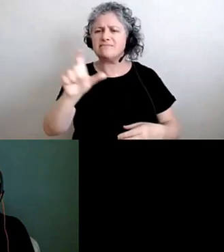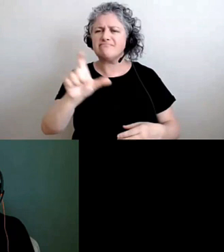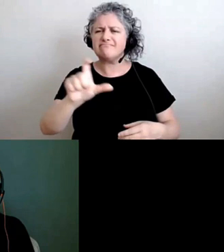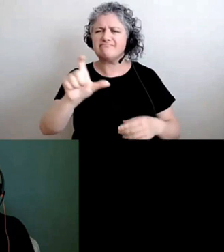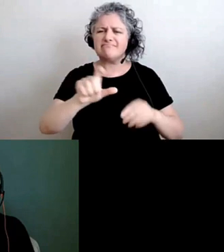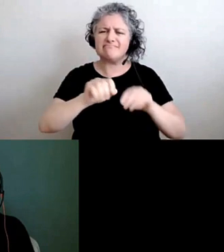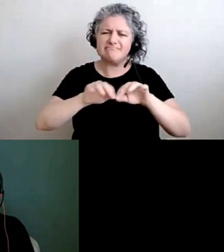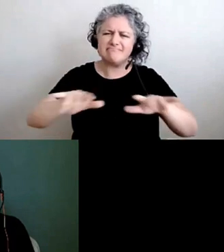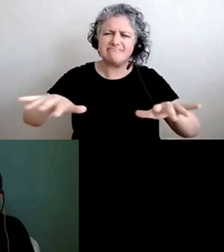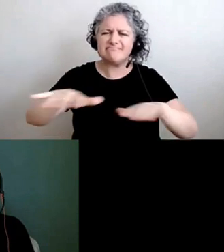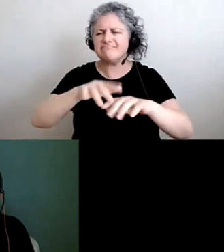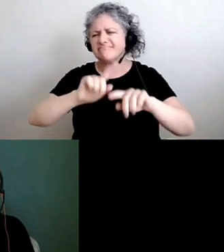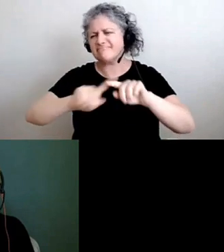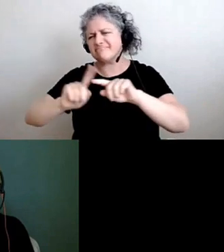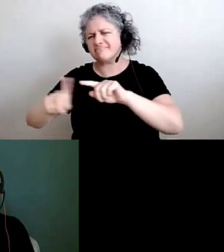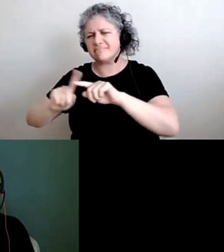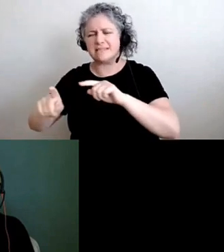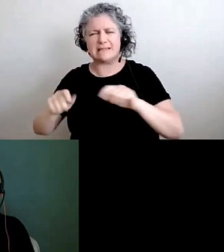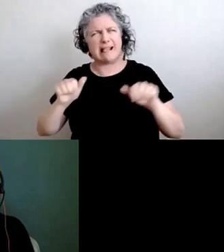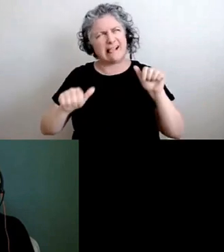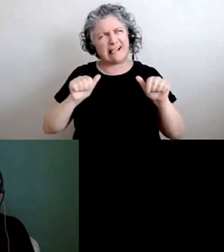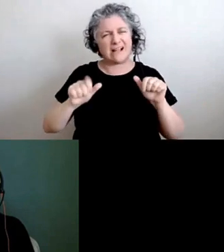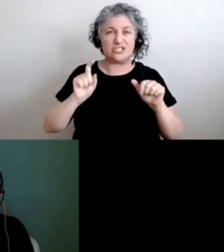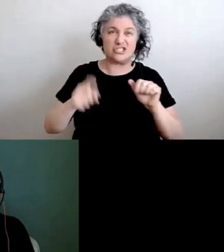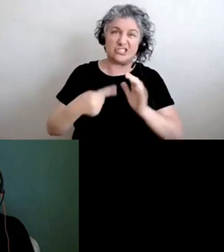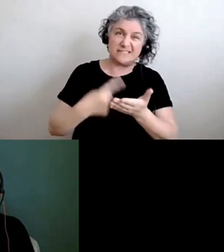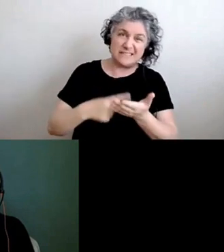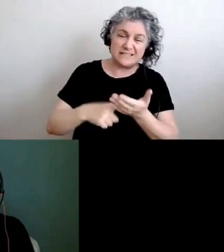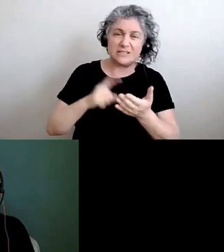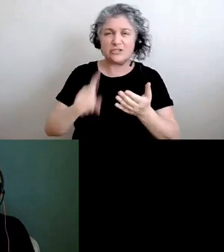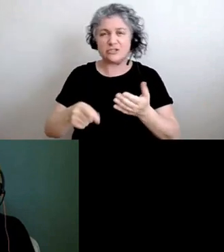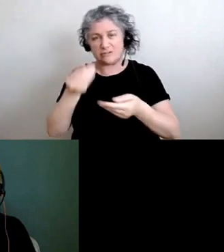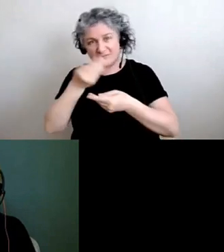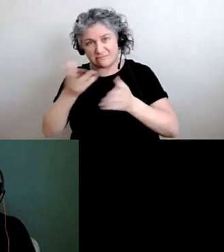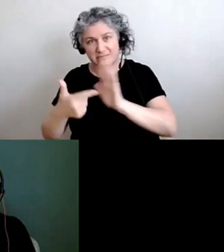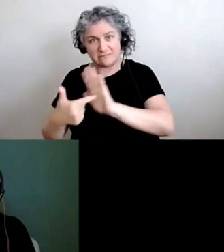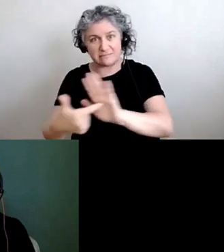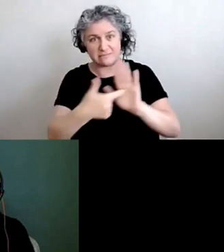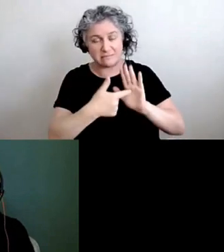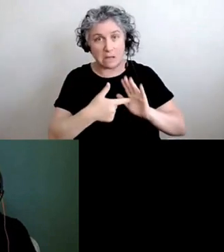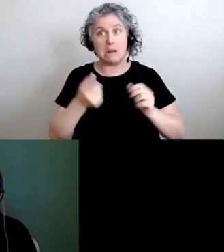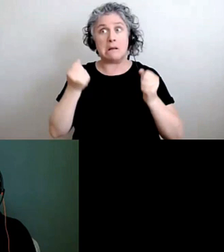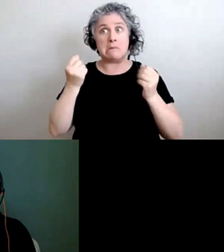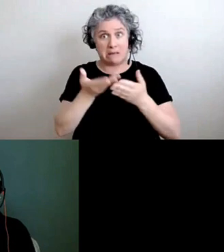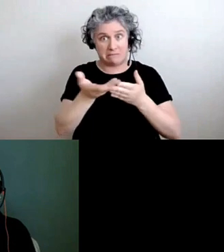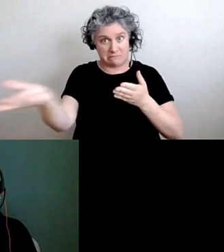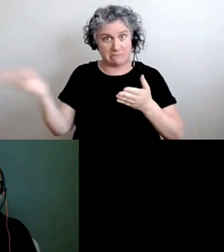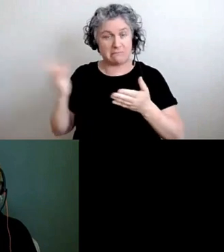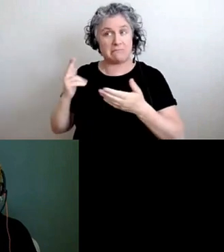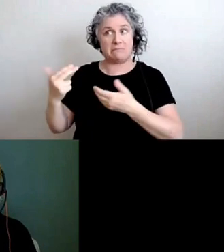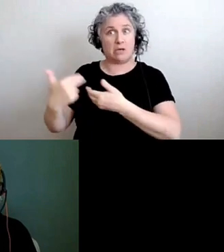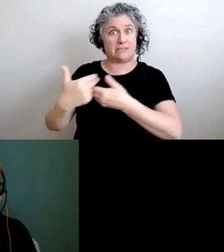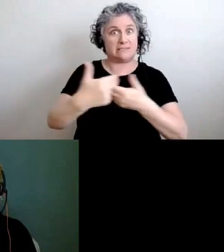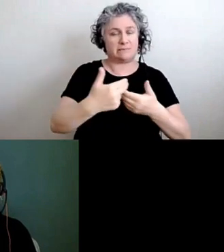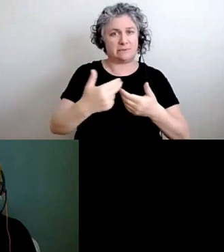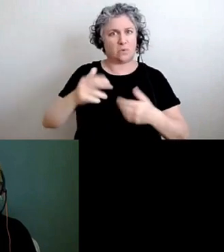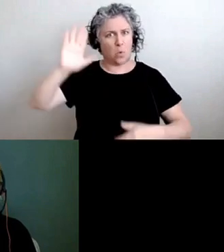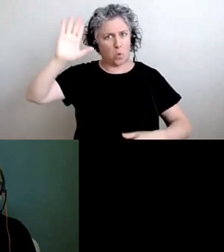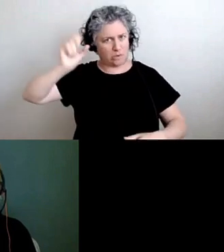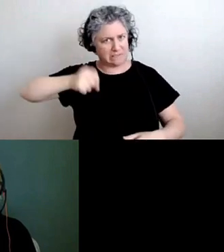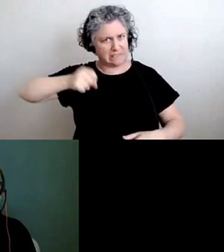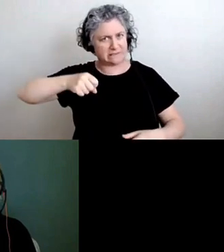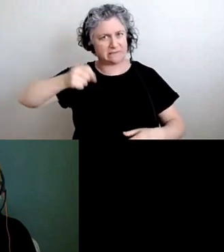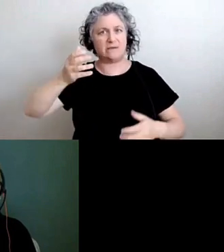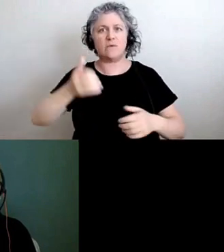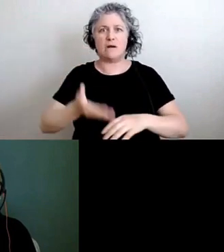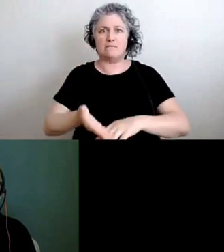not sure if we should discuss it or feature it. And you would be surprised how many participants we reached out to want to involve in this